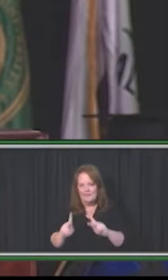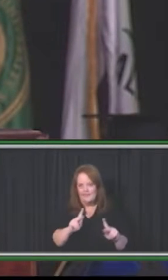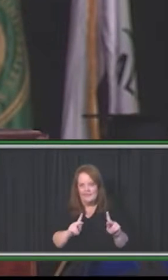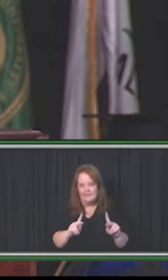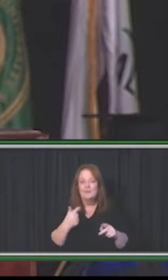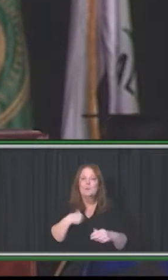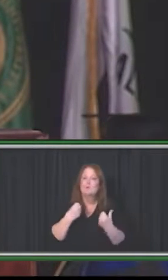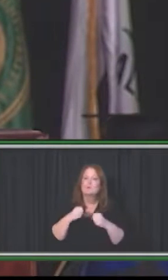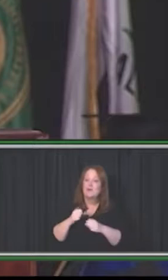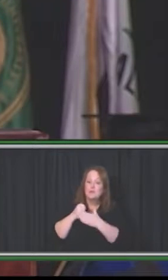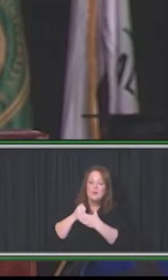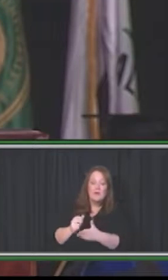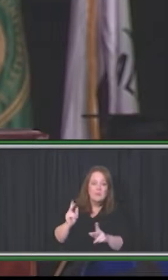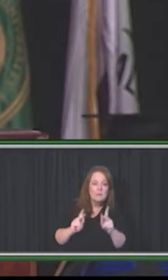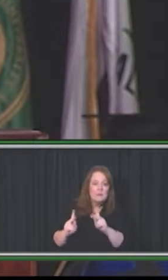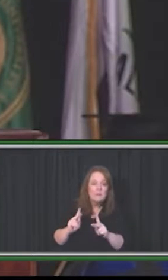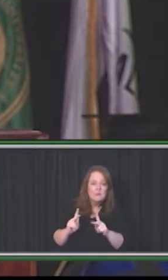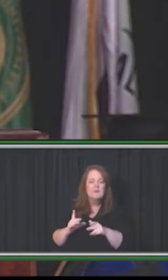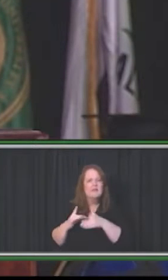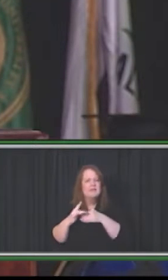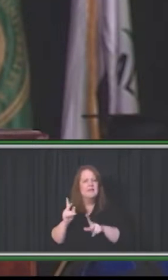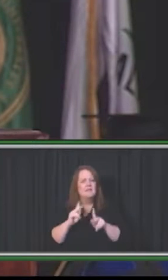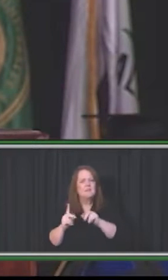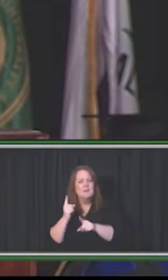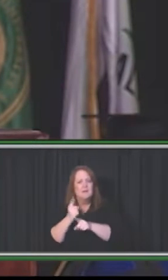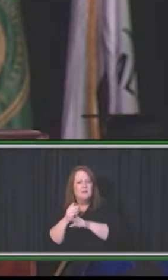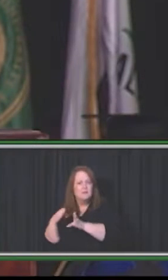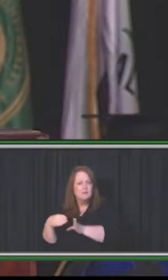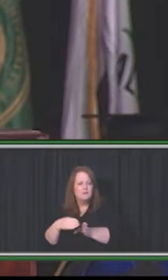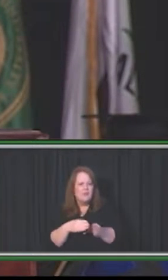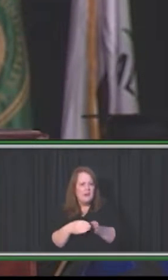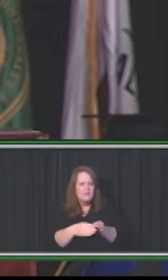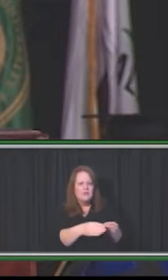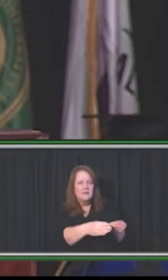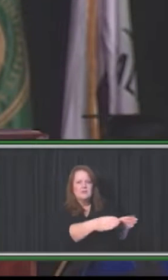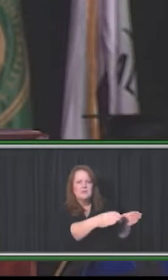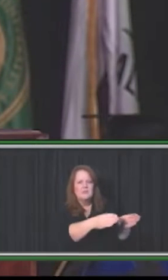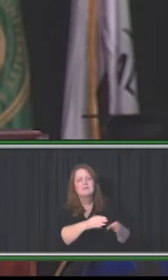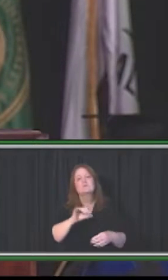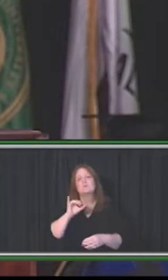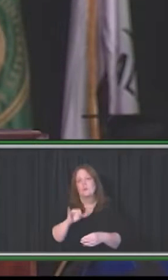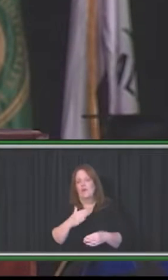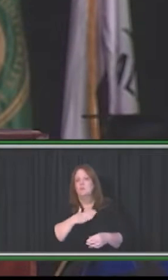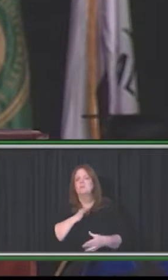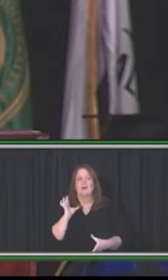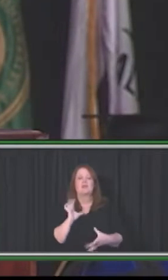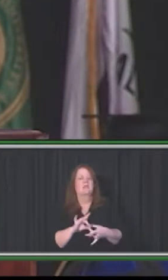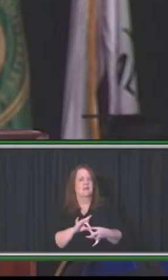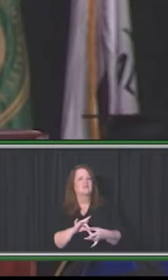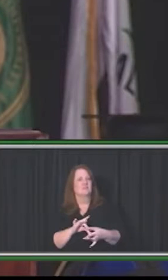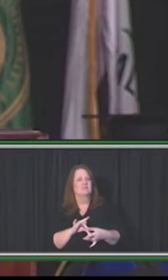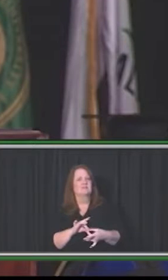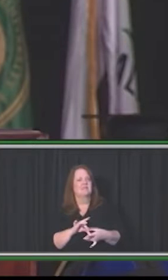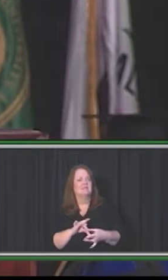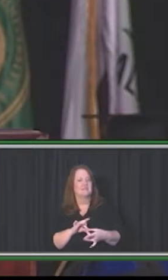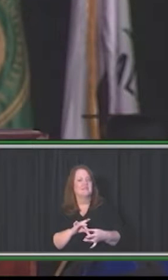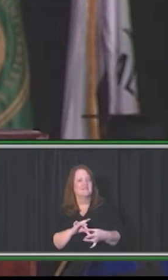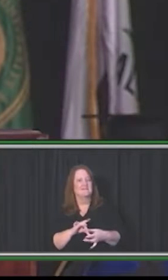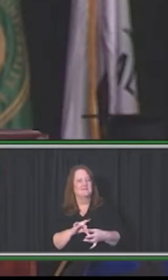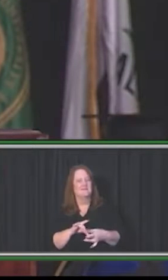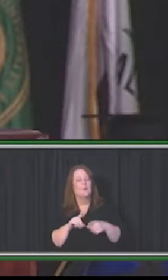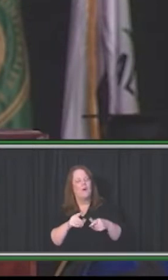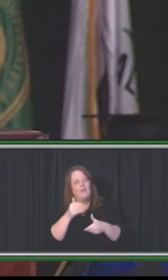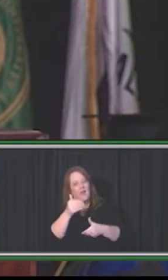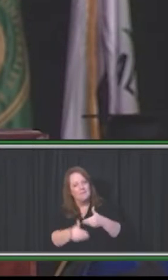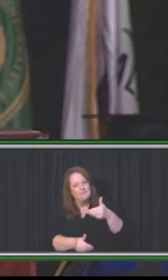people. We're trying to lead people in the proper direction. So I think that that was a connection that I really made as I